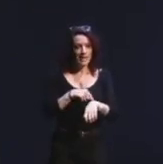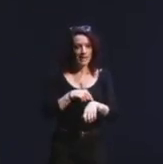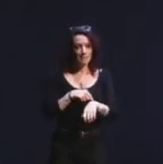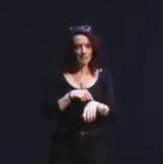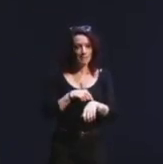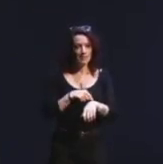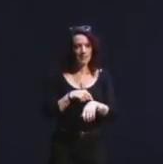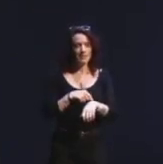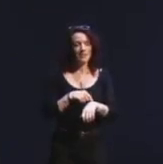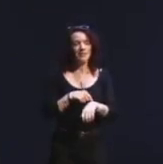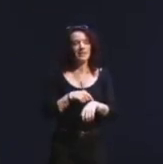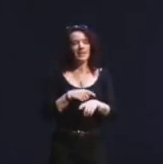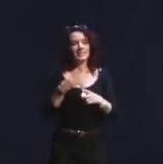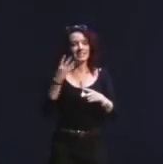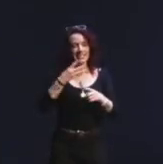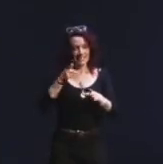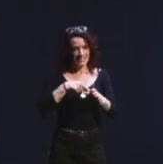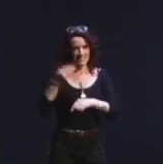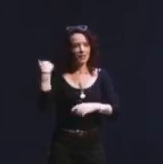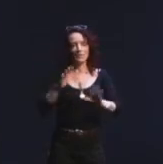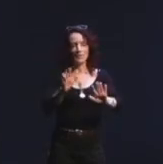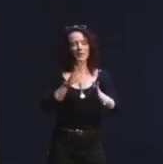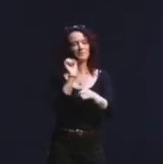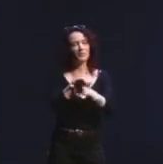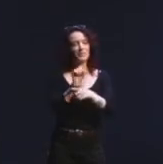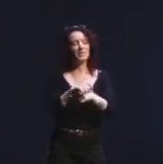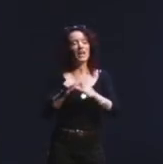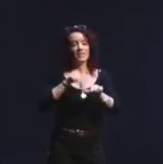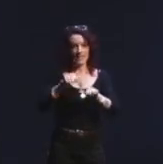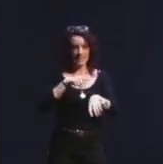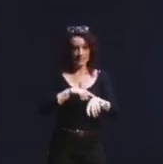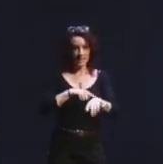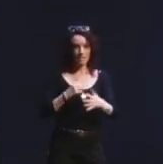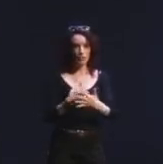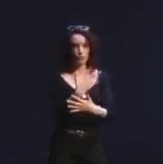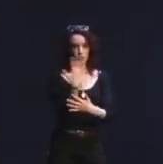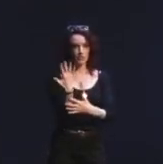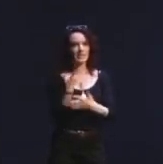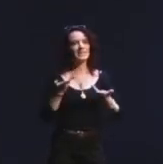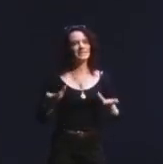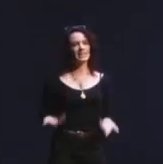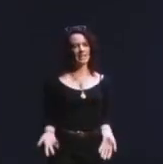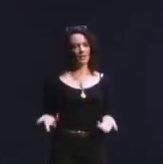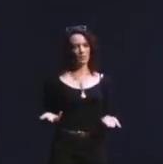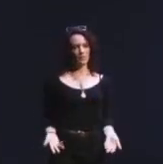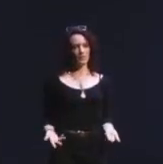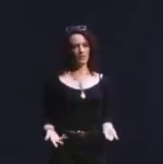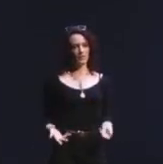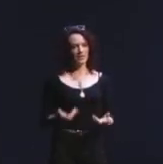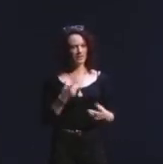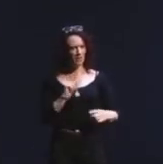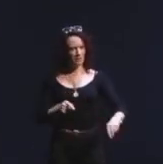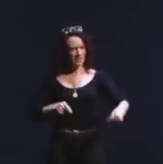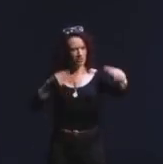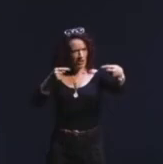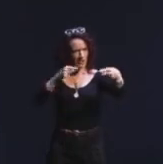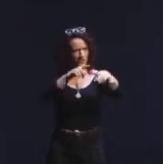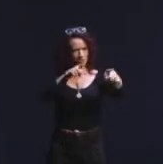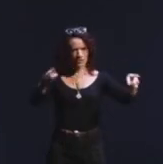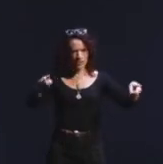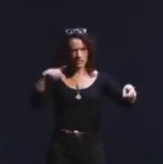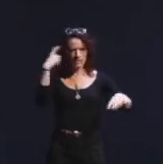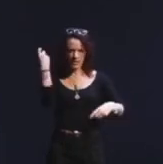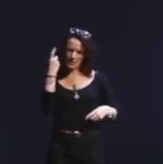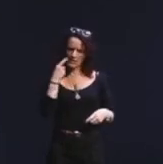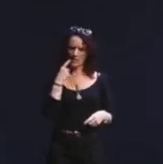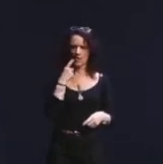is 19 years. No, I'm joking. The next best time to plant a tree is now. And so I really challenge you today to think about